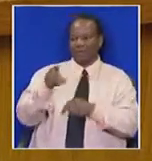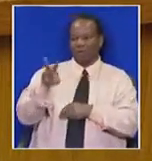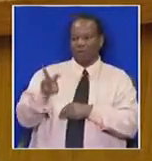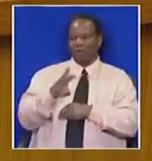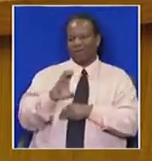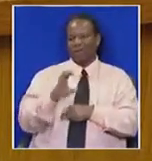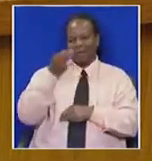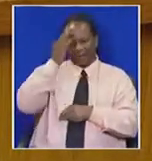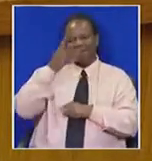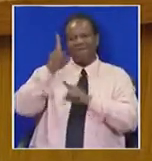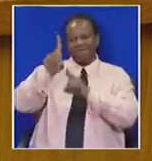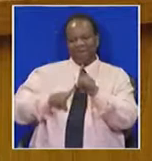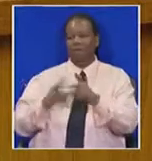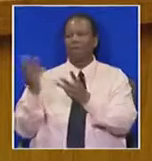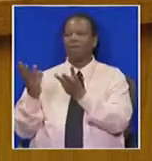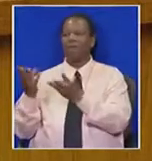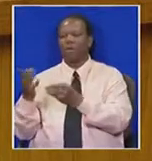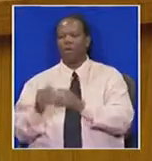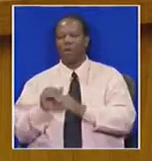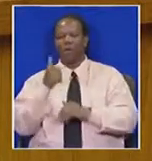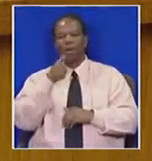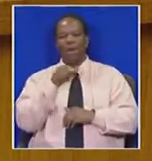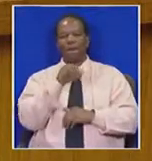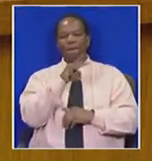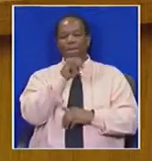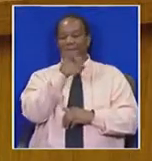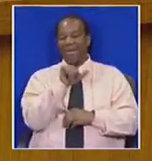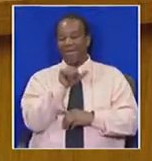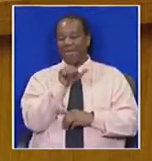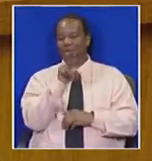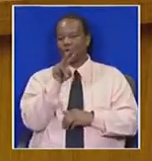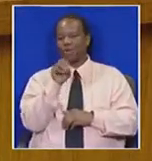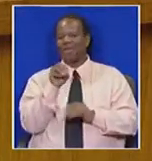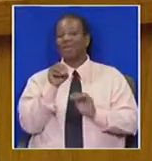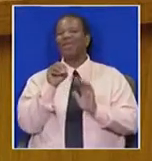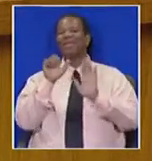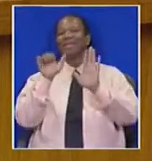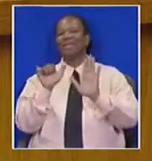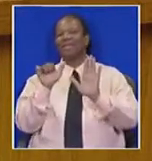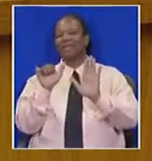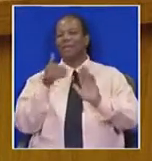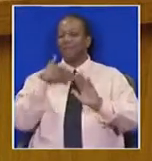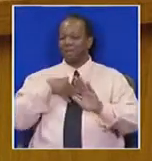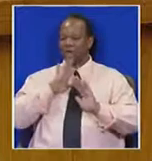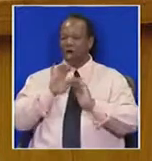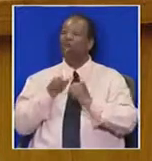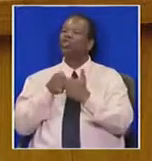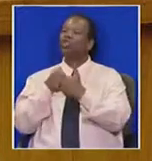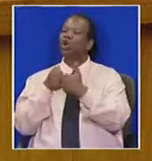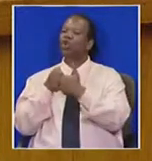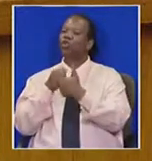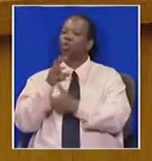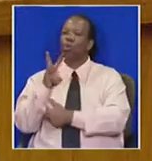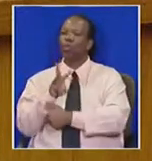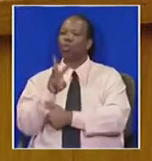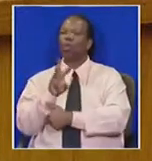failing. On May 23rd, 2016, I challenged the Western Cape government at the